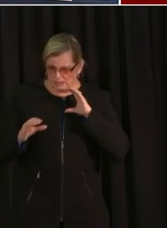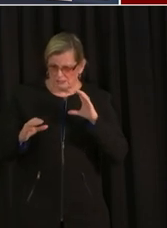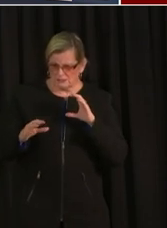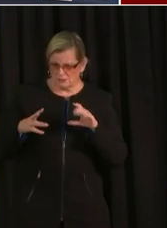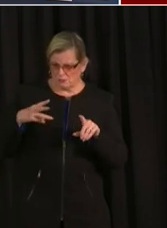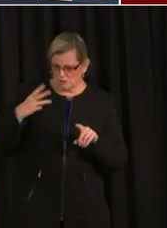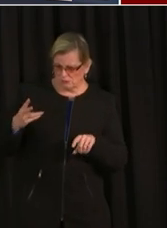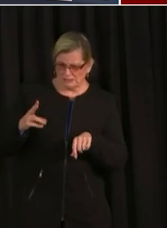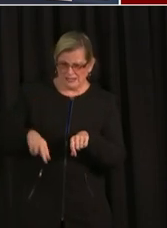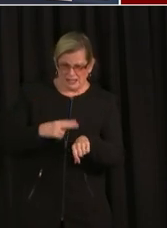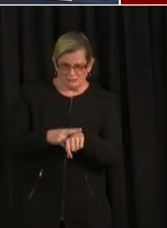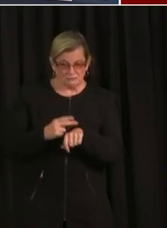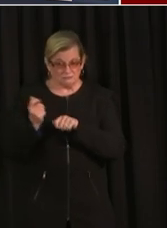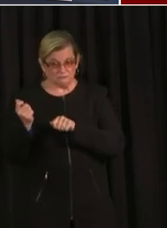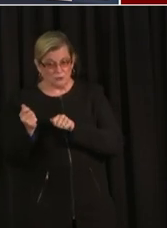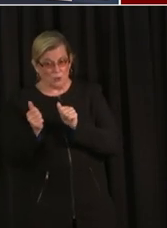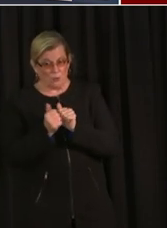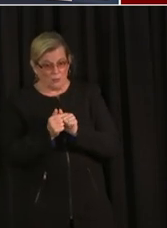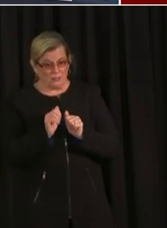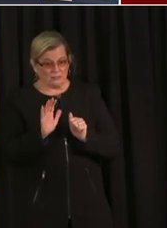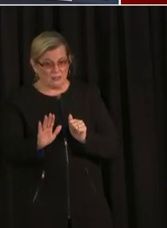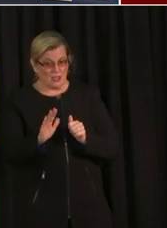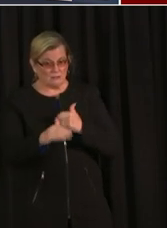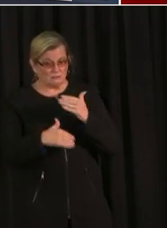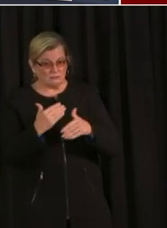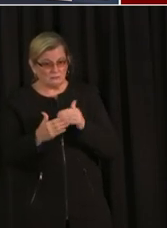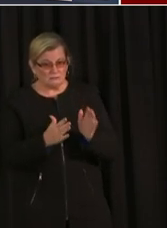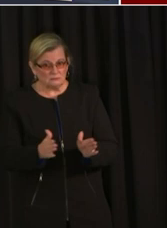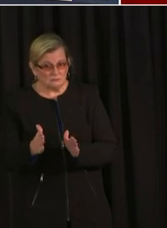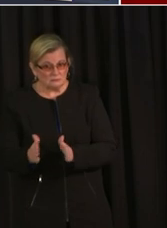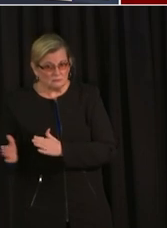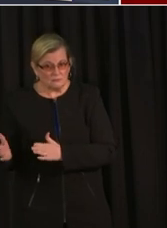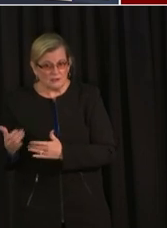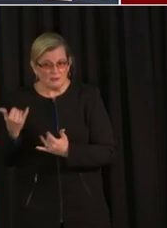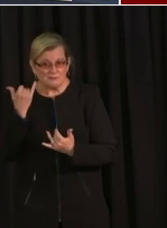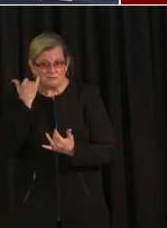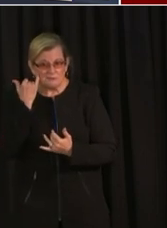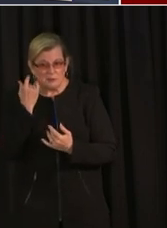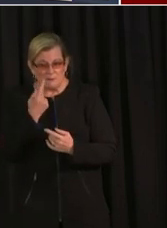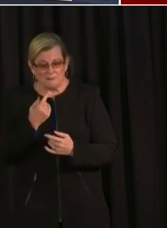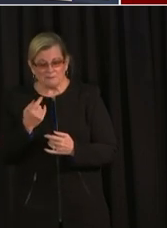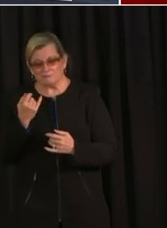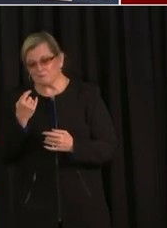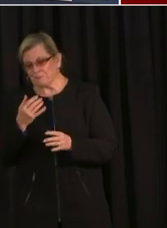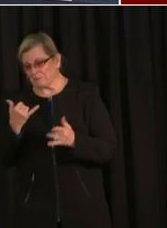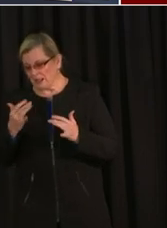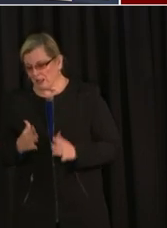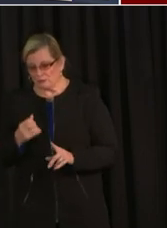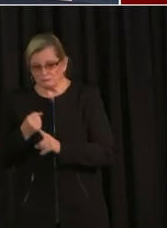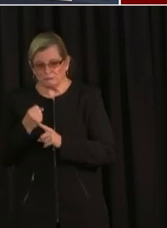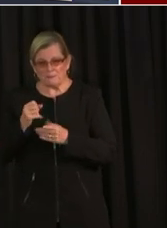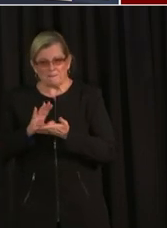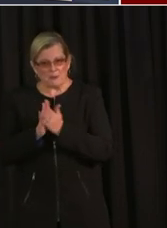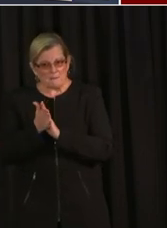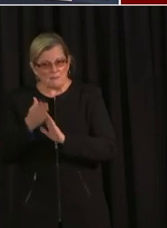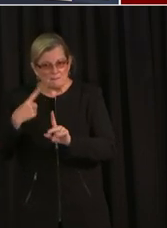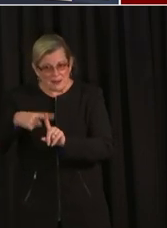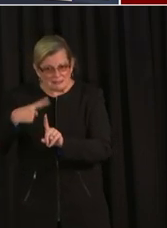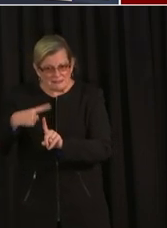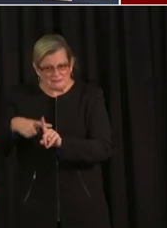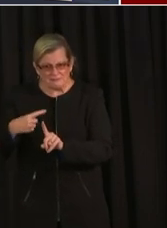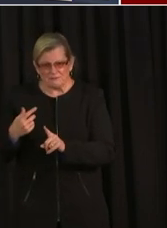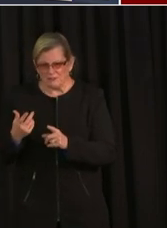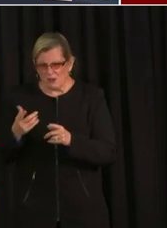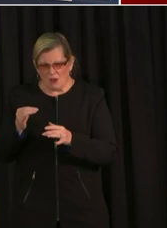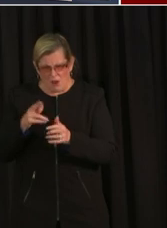protocol when a player tests positive. We saw Soto has tested positive, and I've read the letter. Are the Nationals in compliance